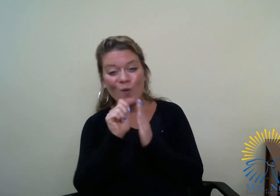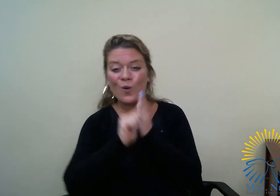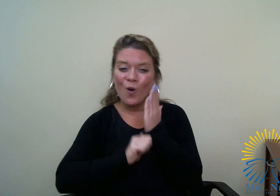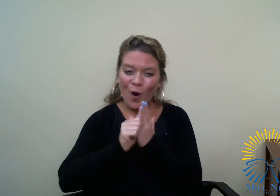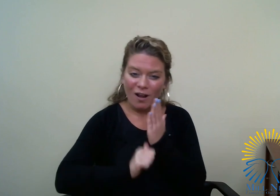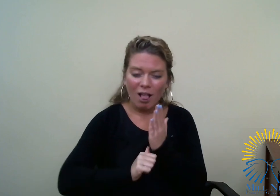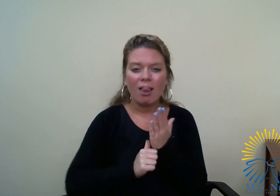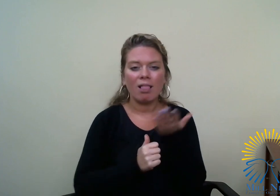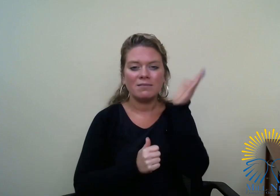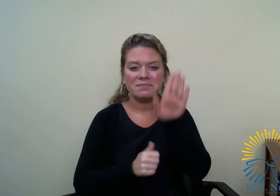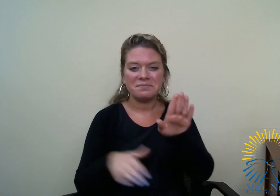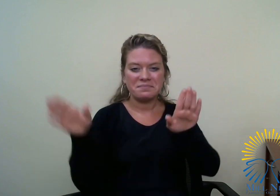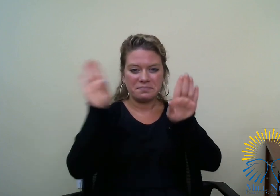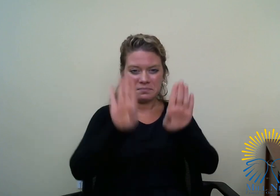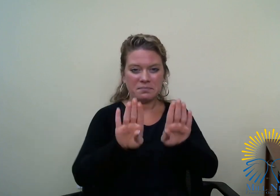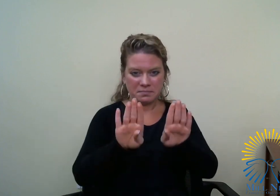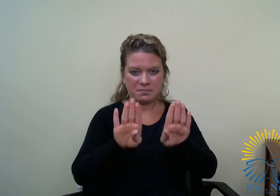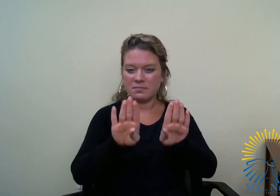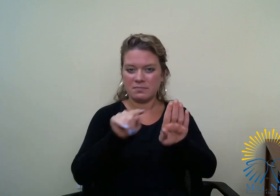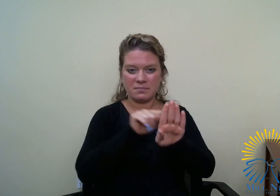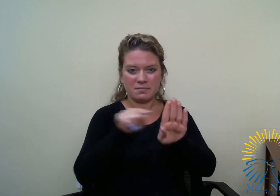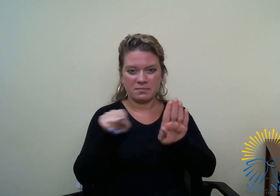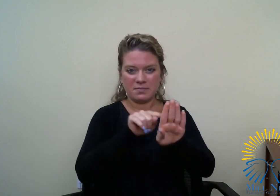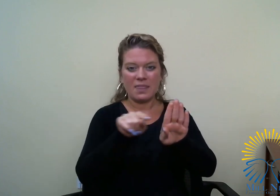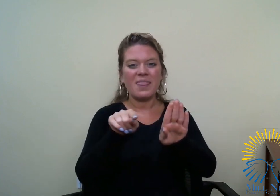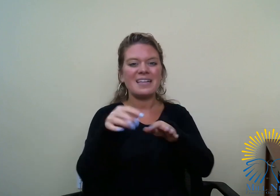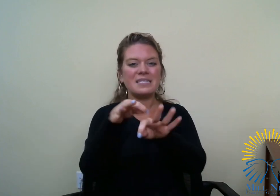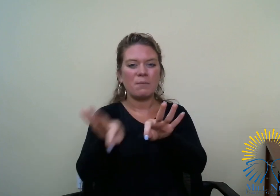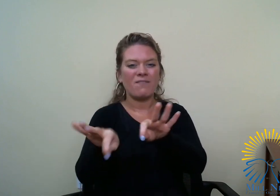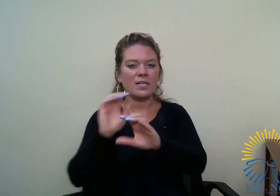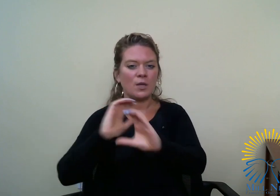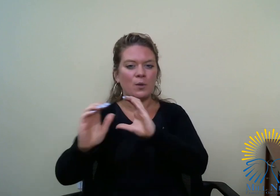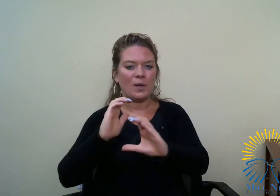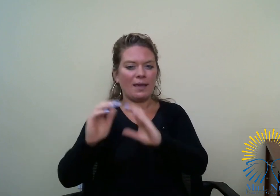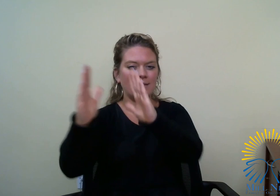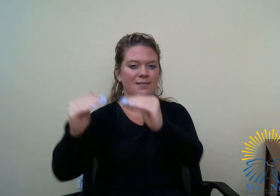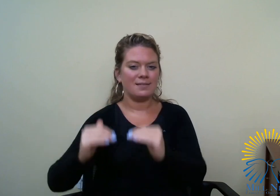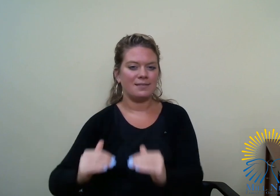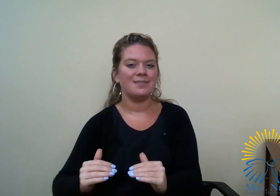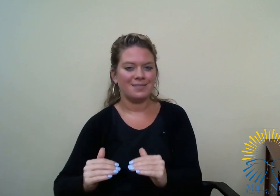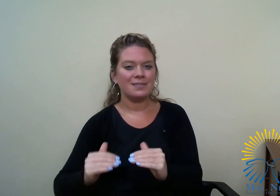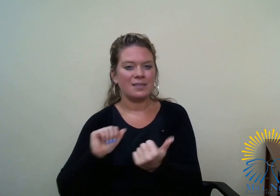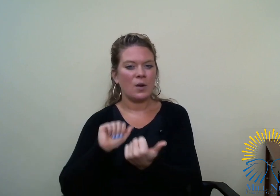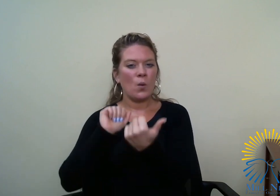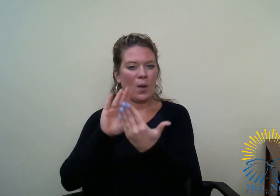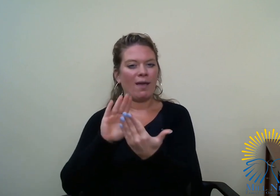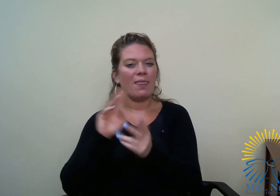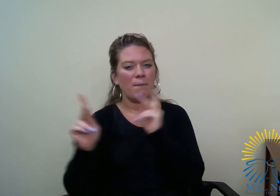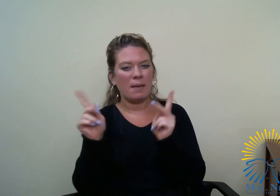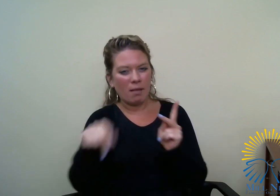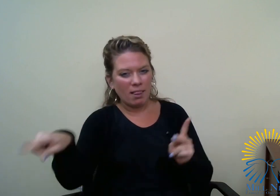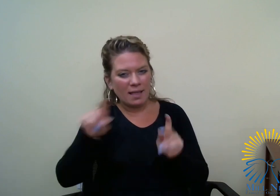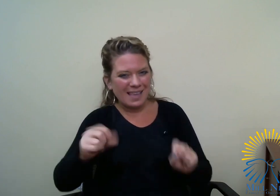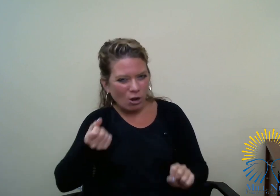article next to it or in parallel that communicates what you did in ways that the public can understand. Because that would be